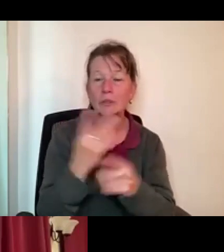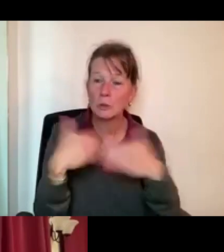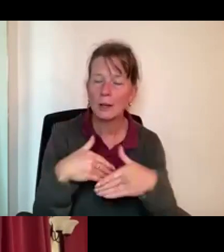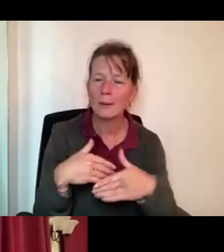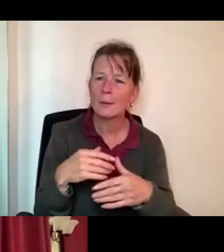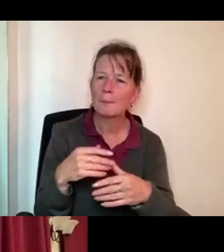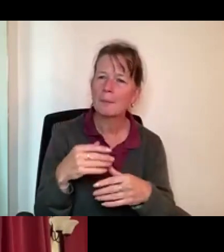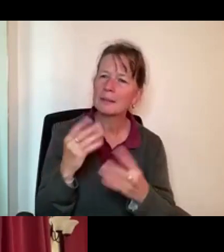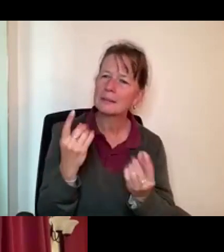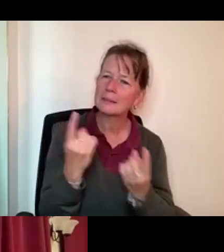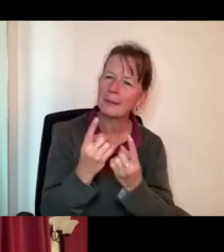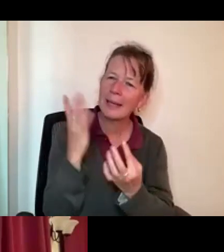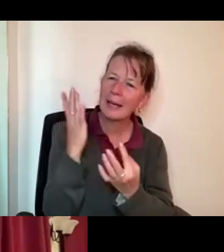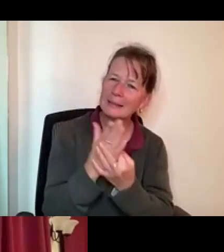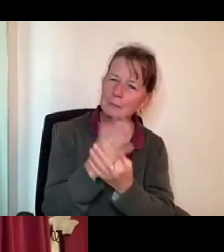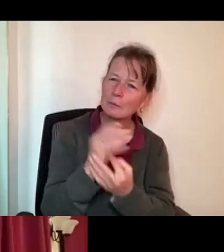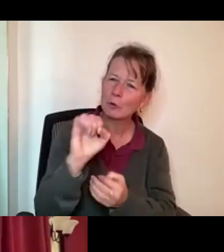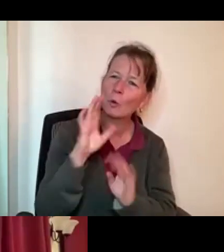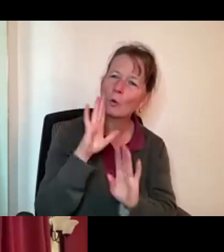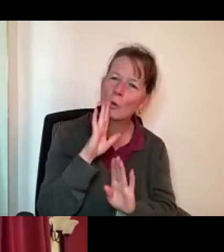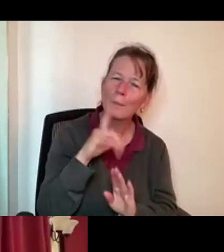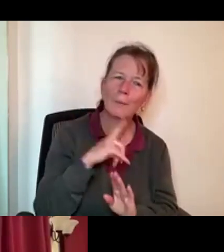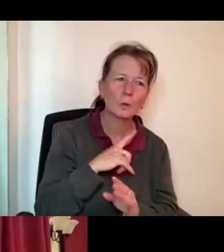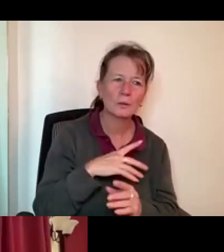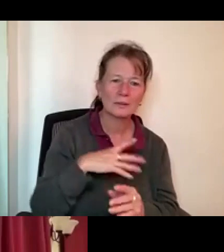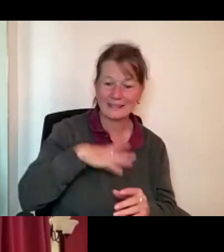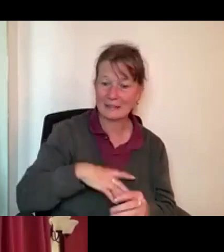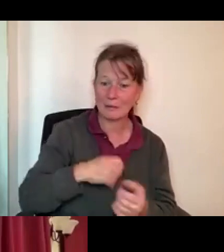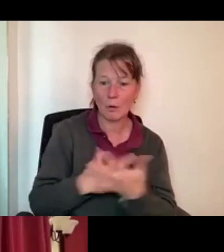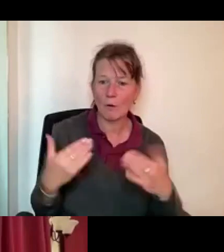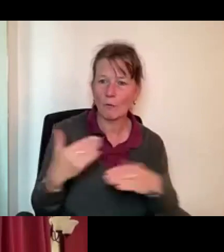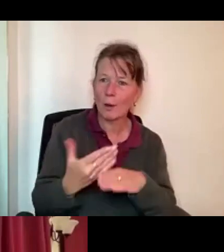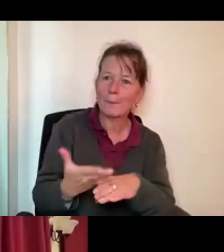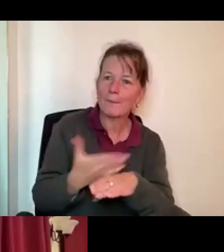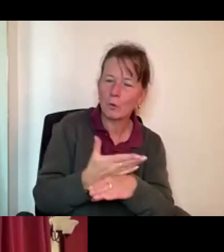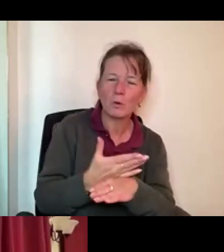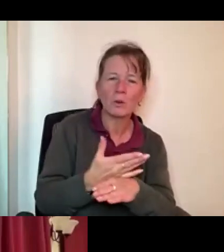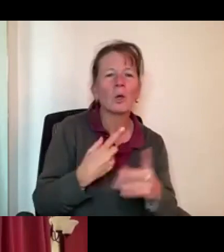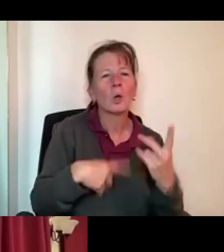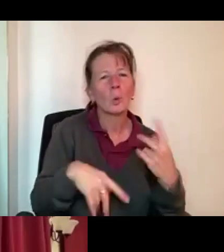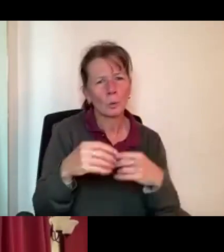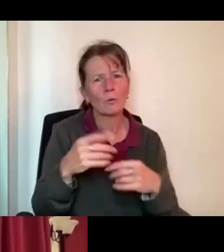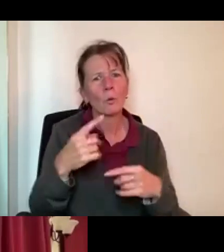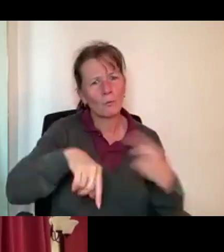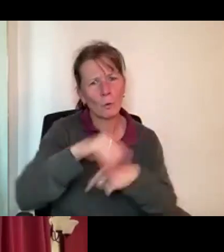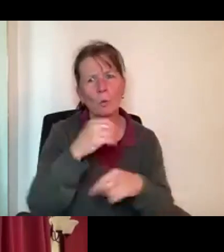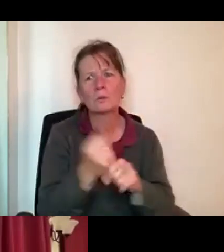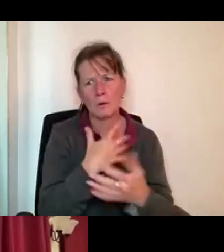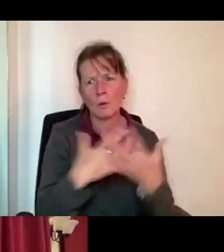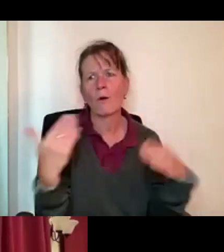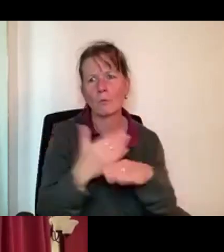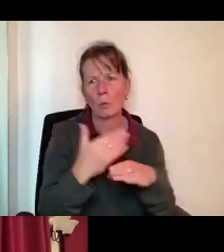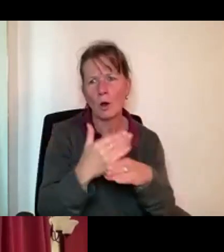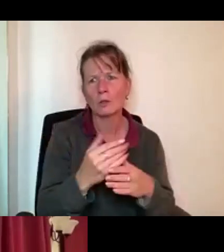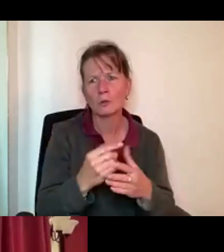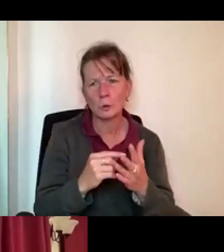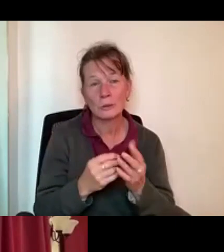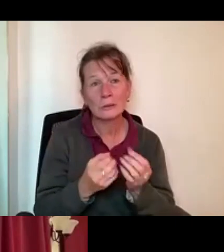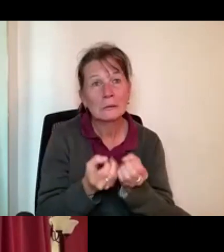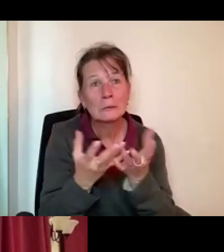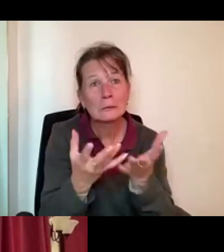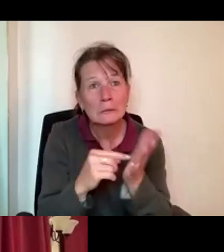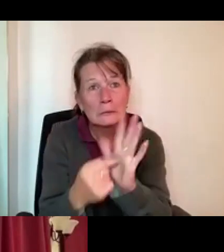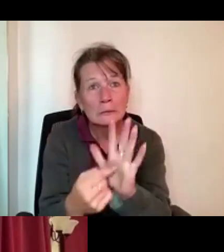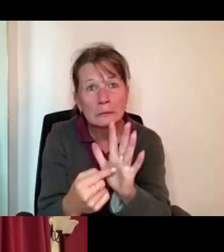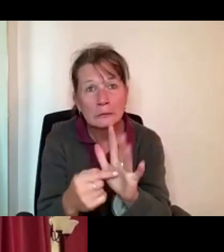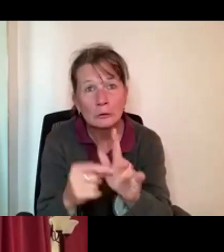call, because it didn't require a huge amount, and we've all done huge amounts of work, so to be able to share what we have